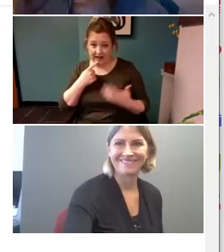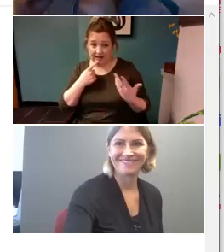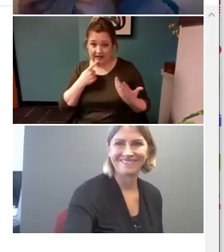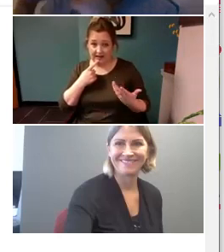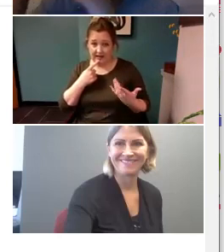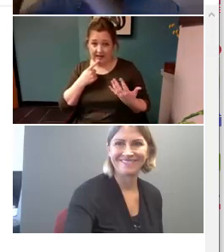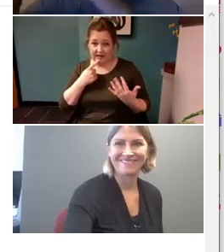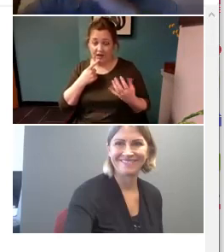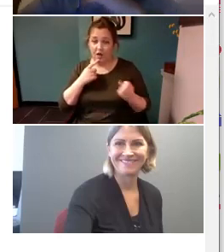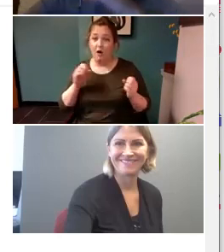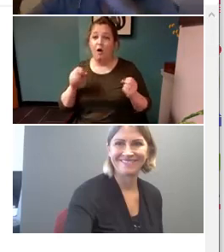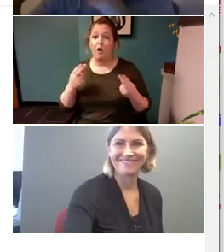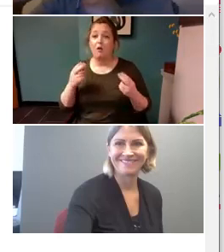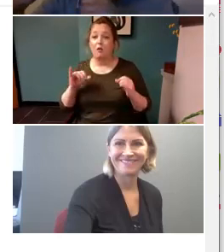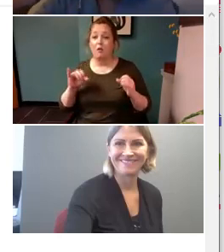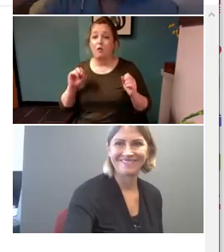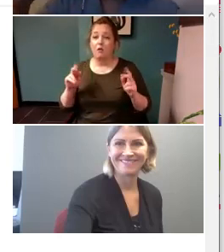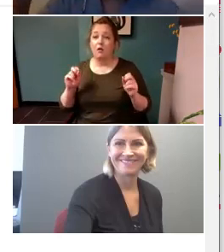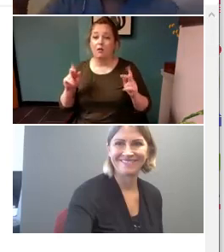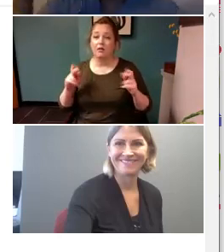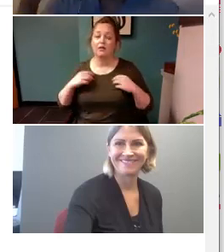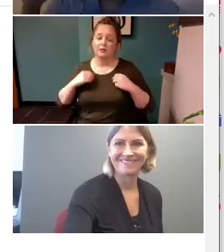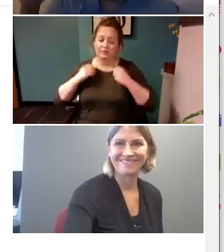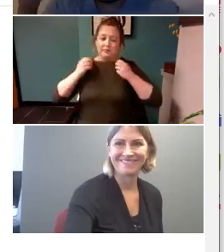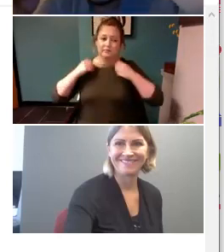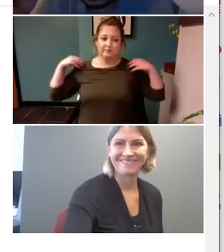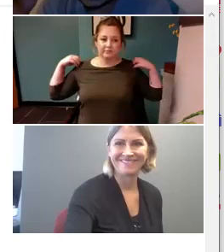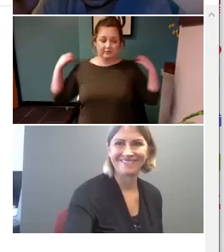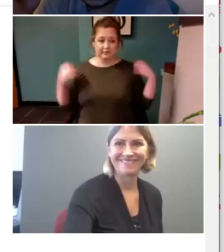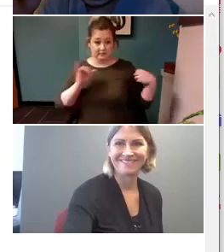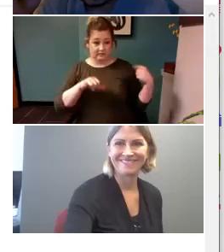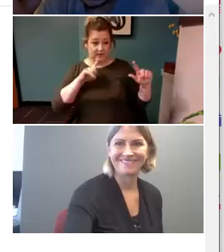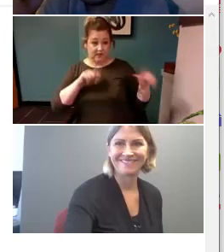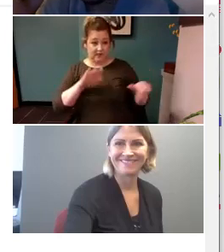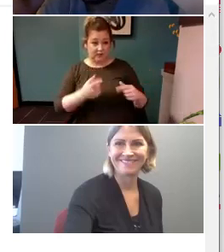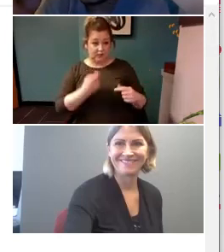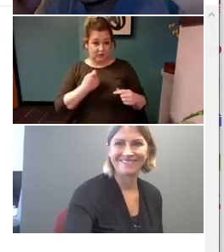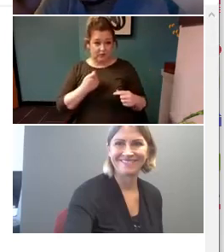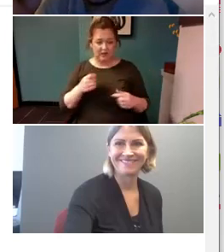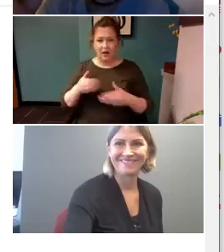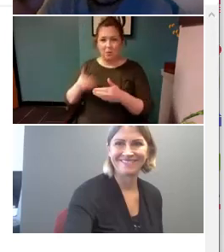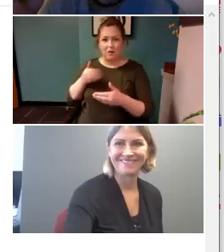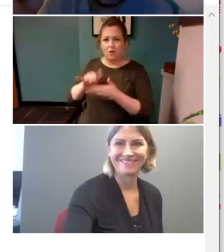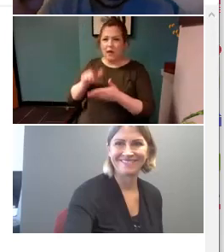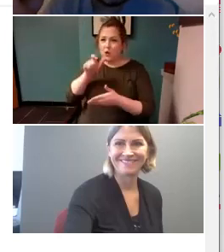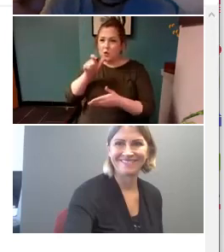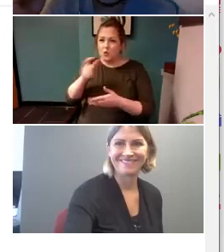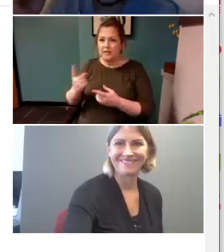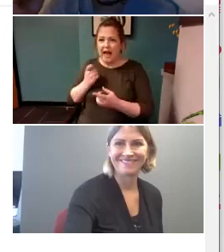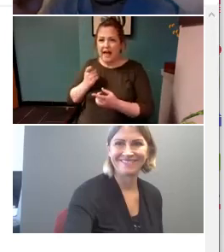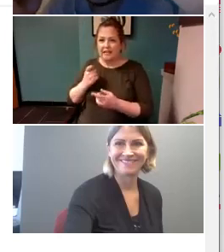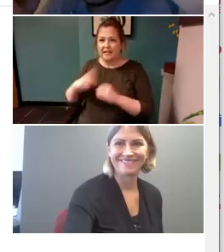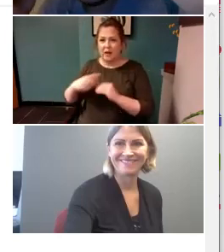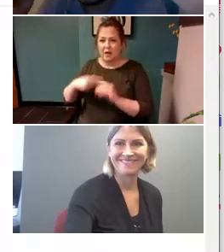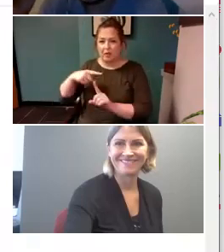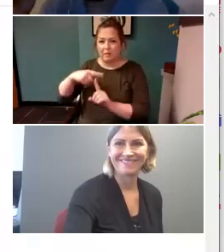oh, okay, yeah. Okay, So let me come back to yes. your question. Before that, who was asking the question about the plus thing? Could you name your name so that I